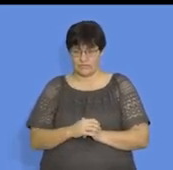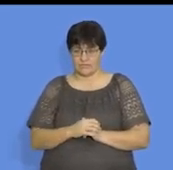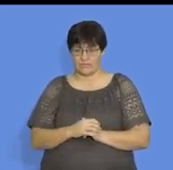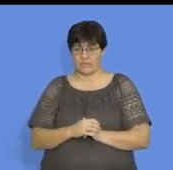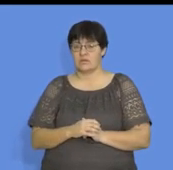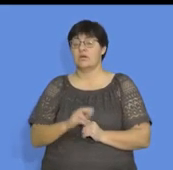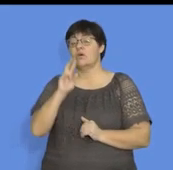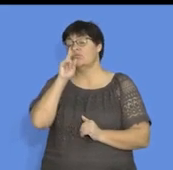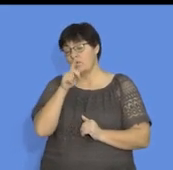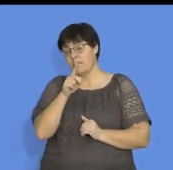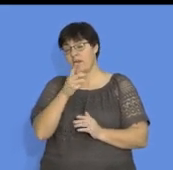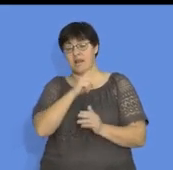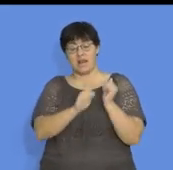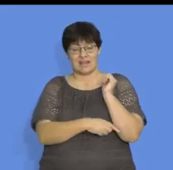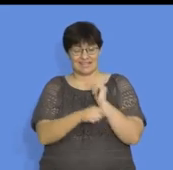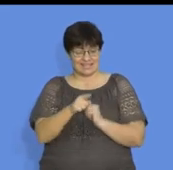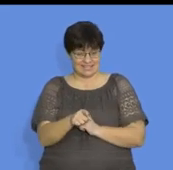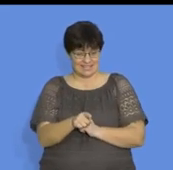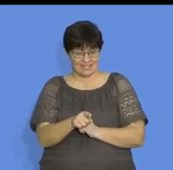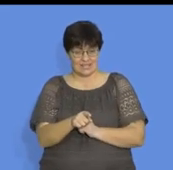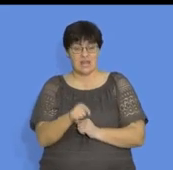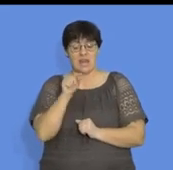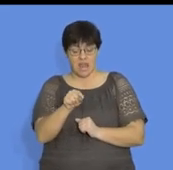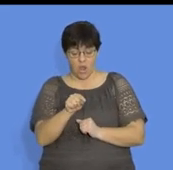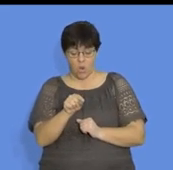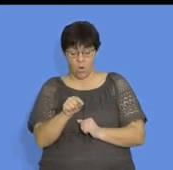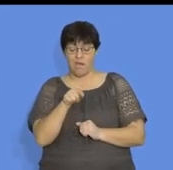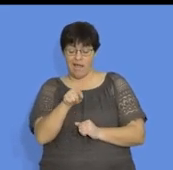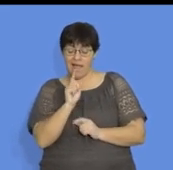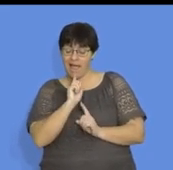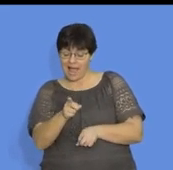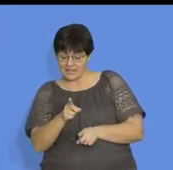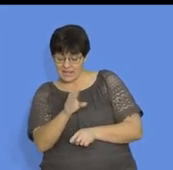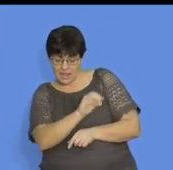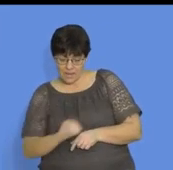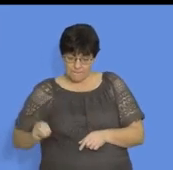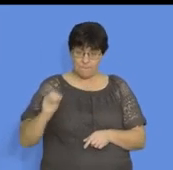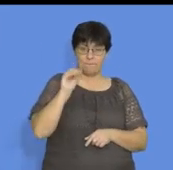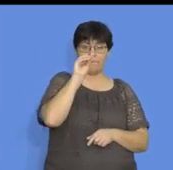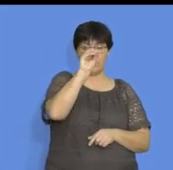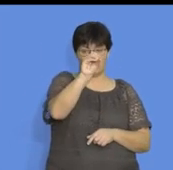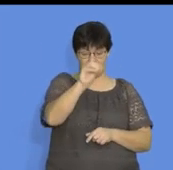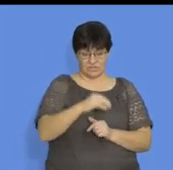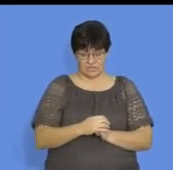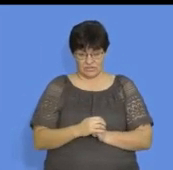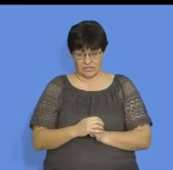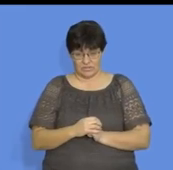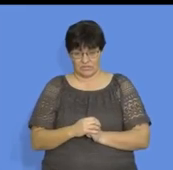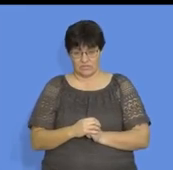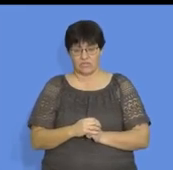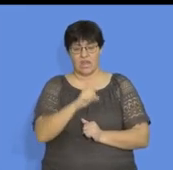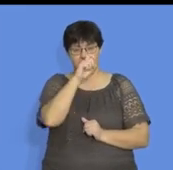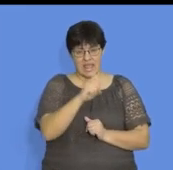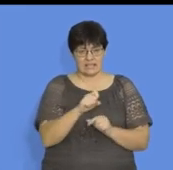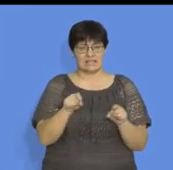my last step, right? Which is step 5. You substitute the answer, which is what I just got now. I got my x